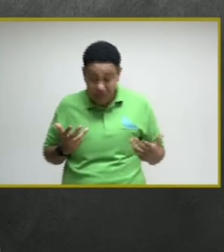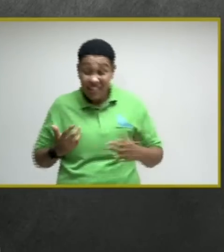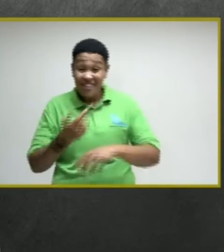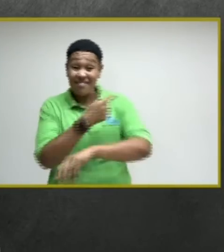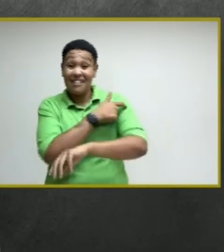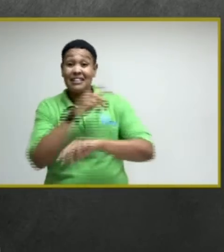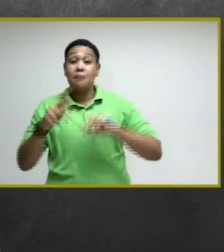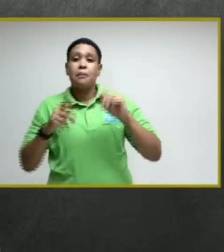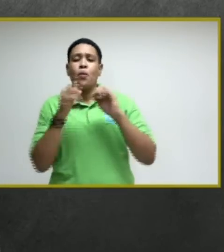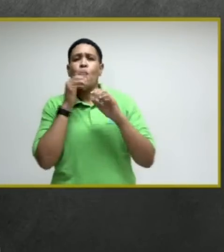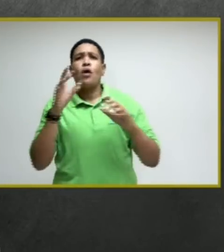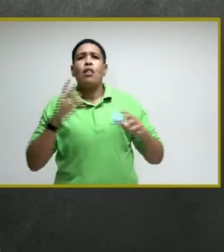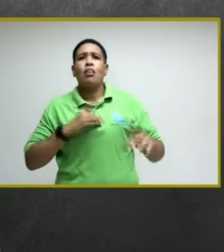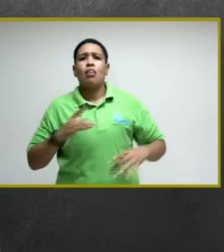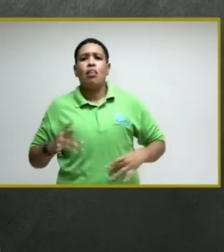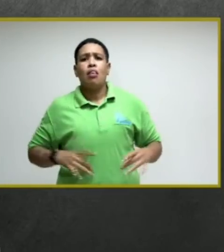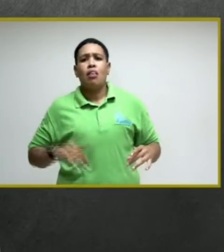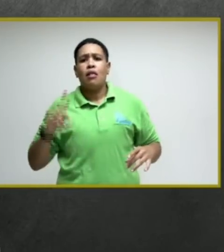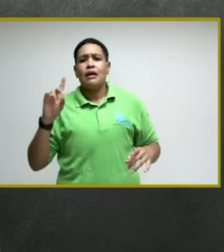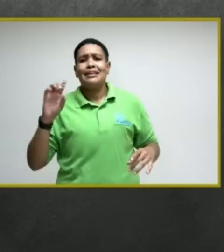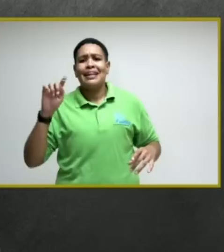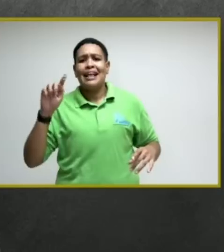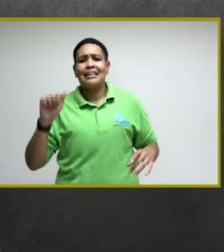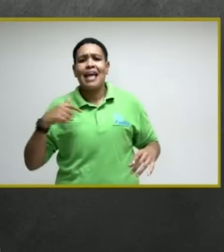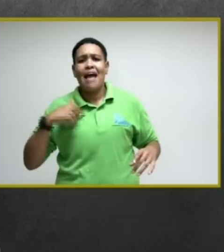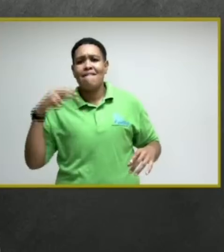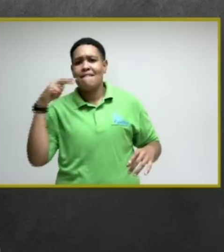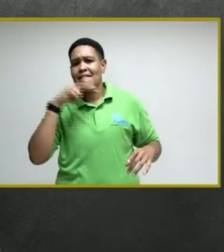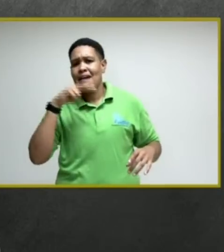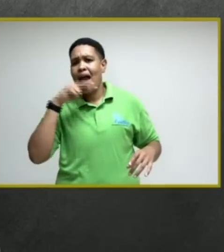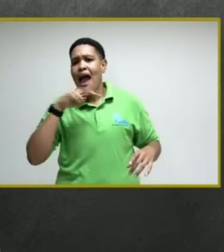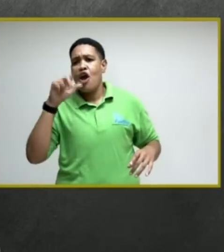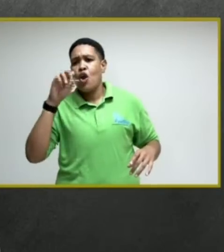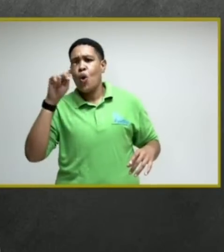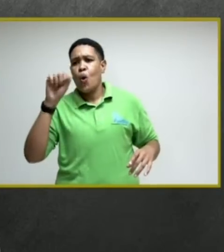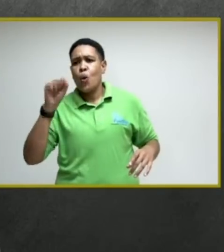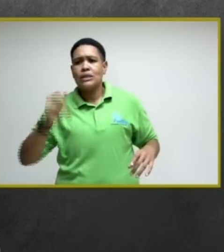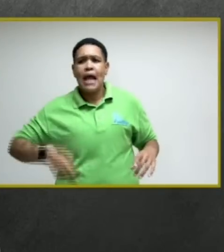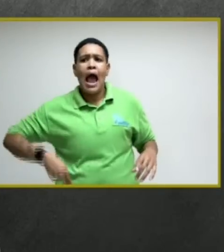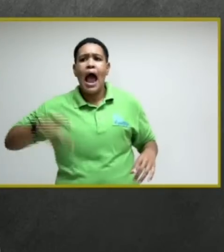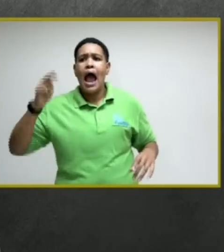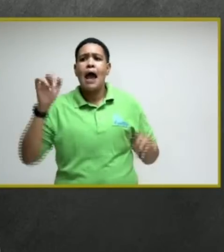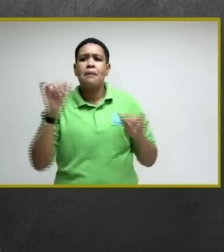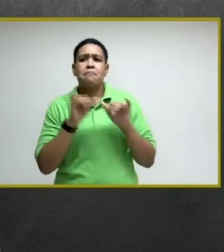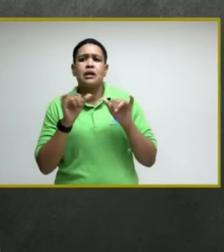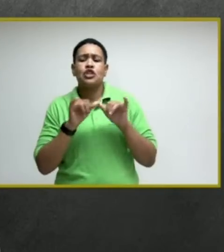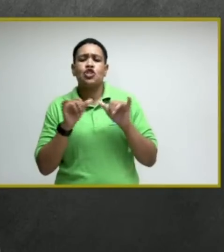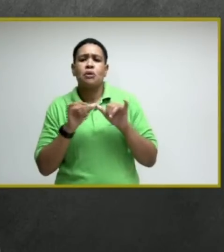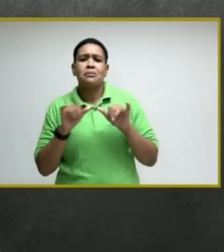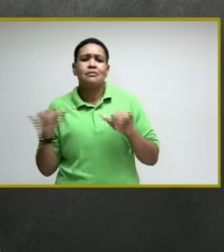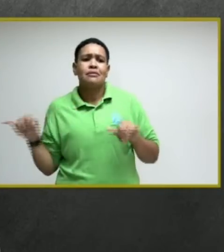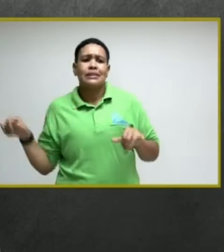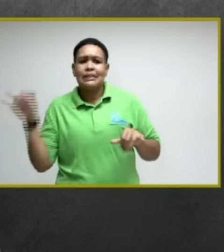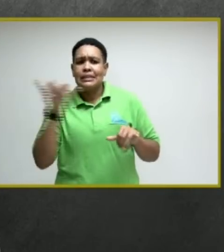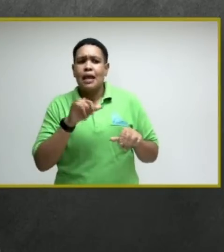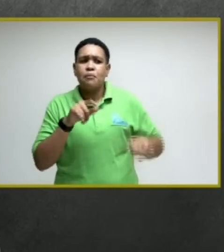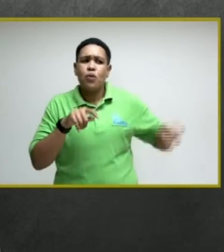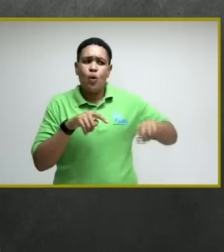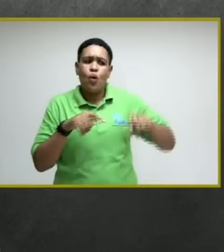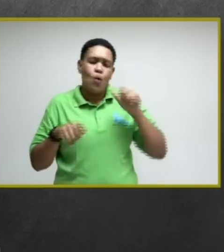with Delta have viral loads, measurable viral loads that are similar to those who